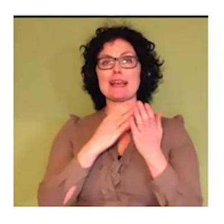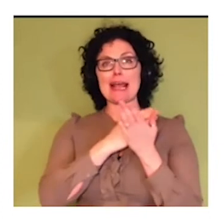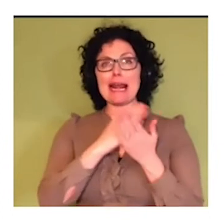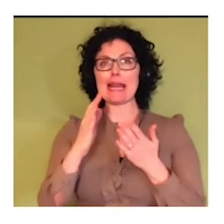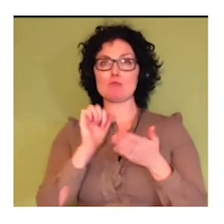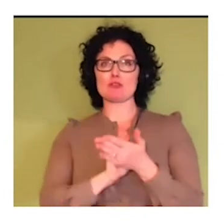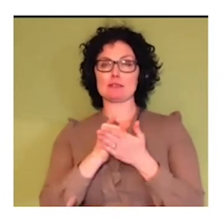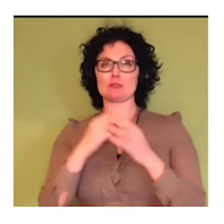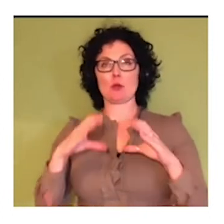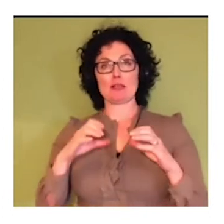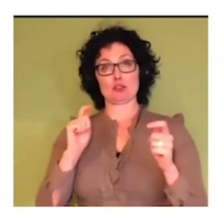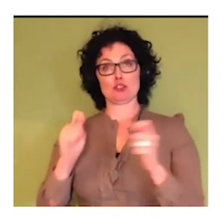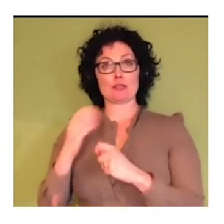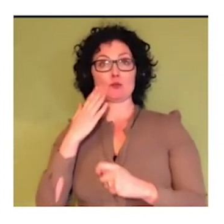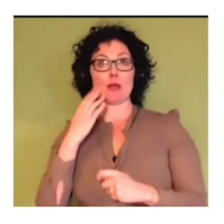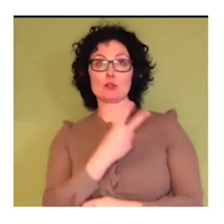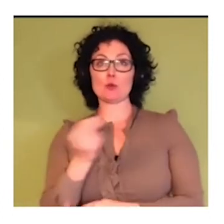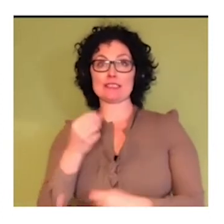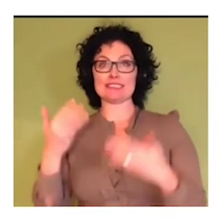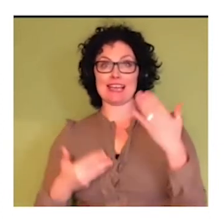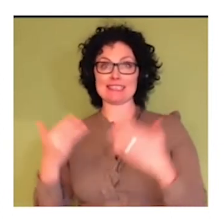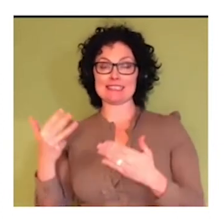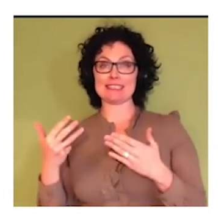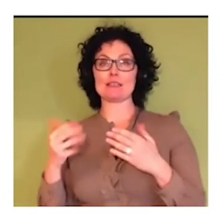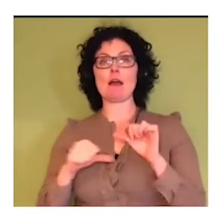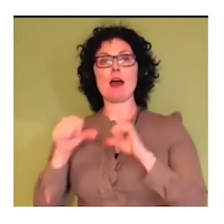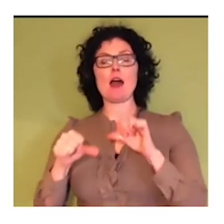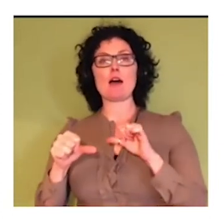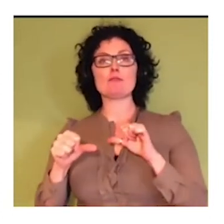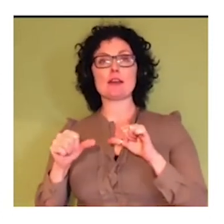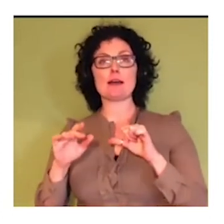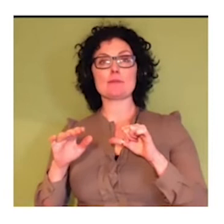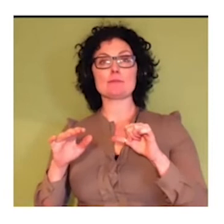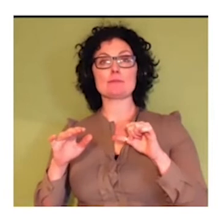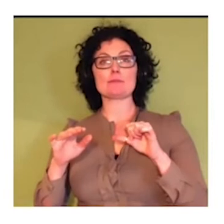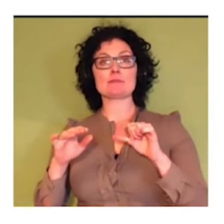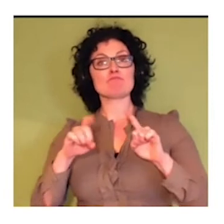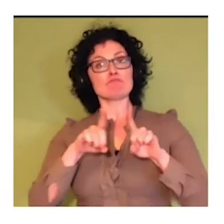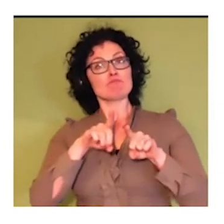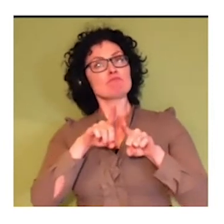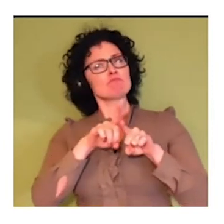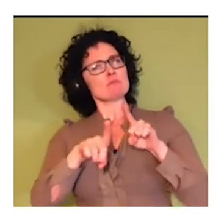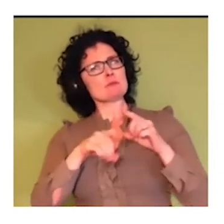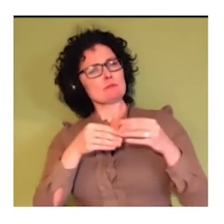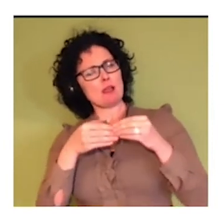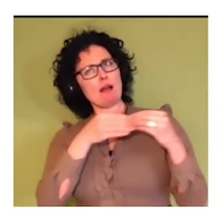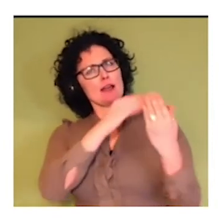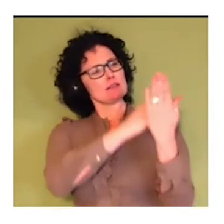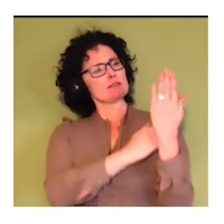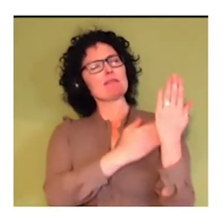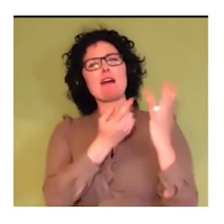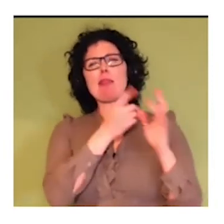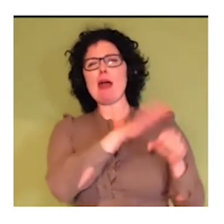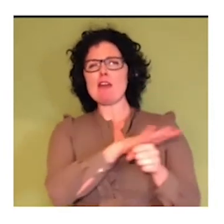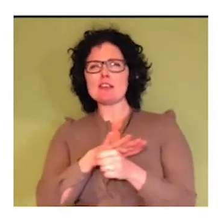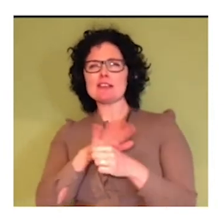simplified in 2019 following the creation of specific guidance on a number of other areas such as